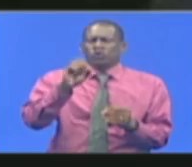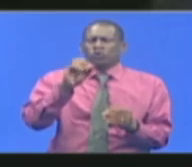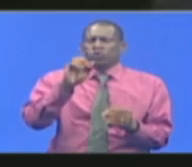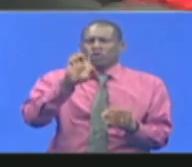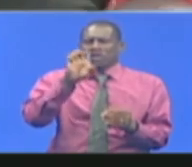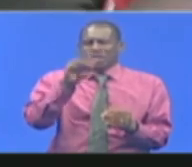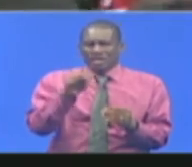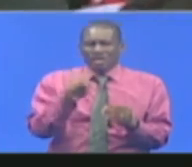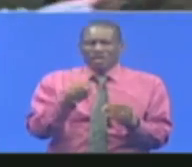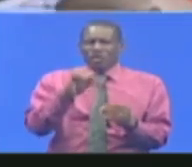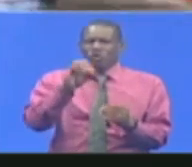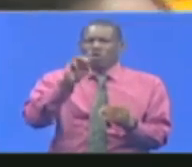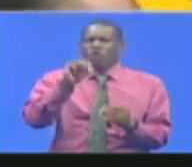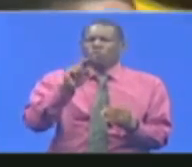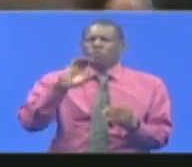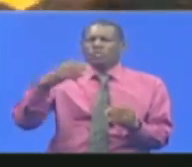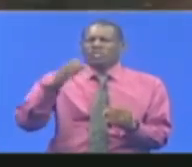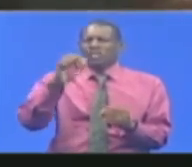in office.